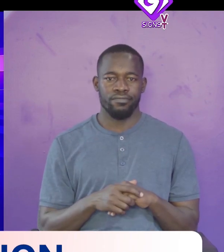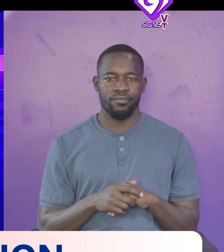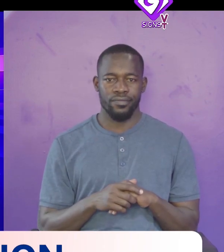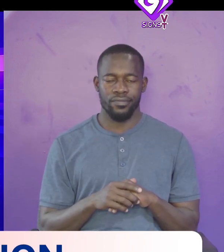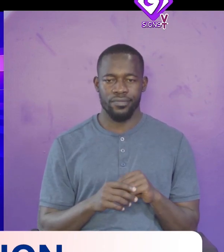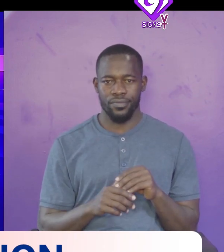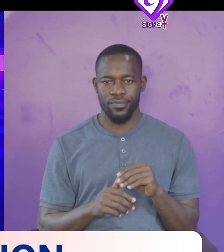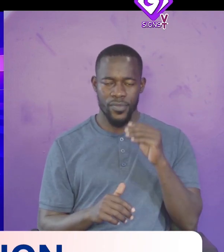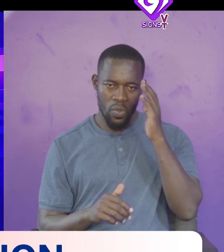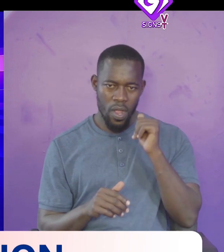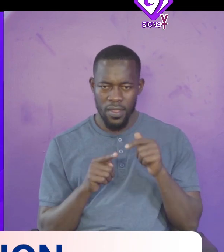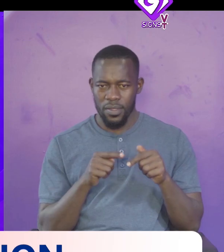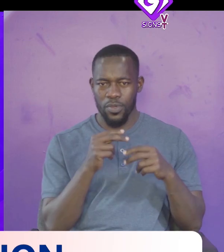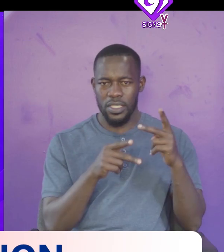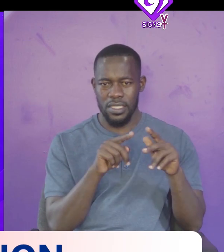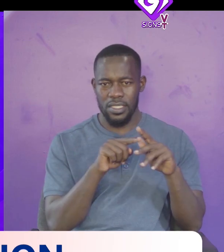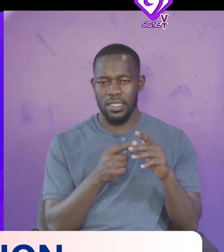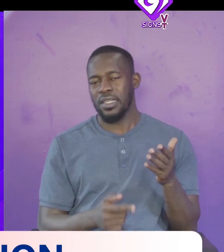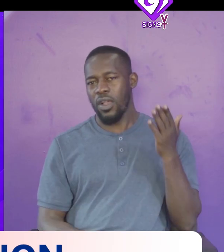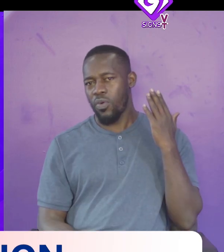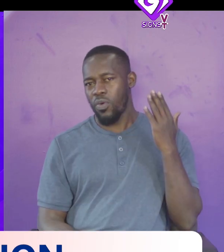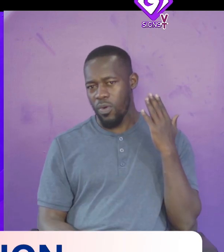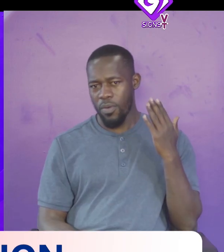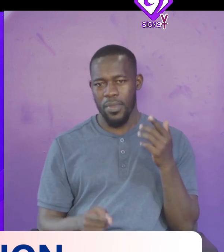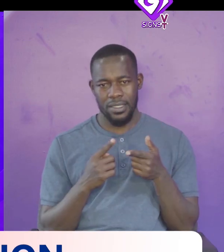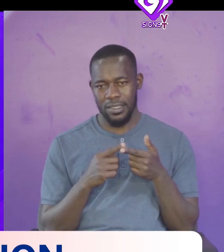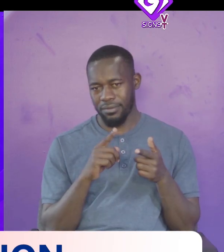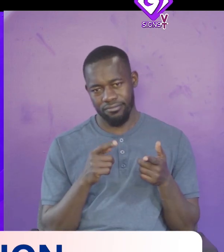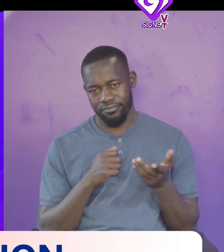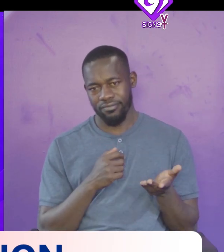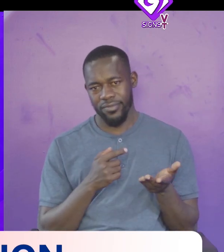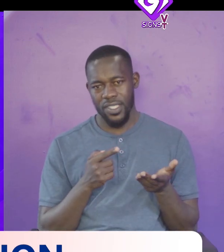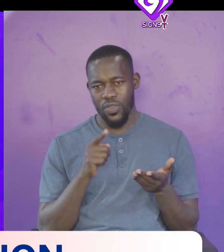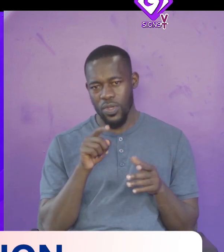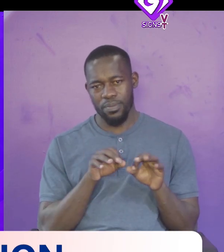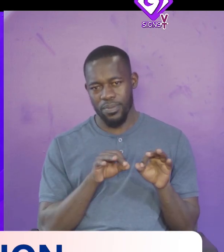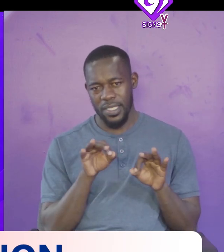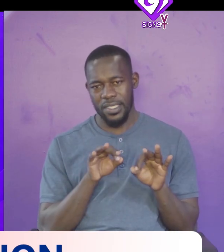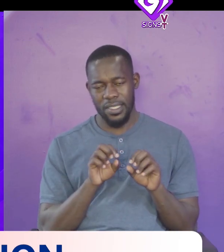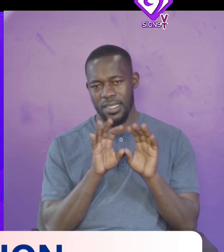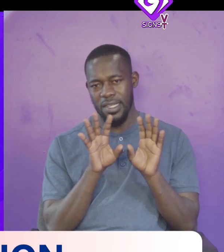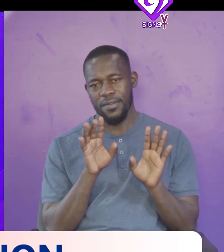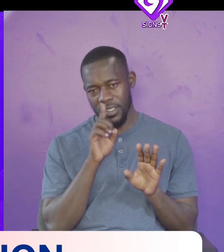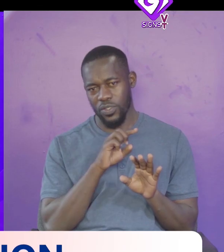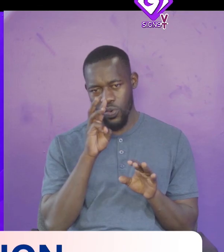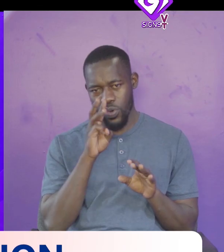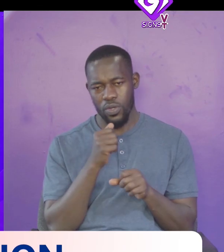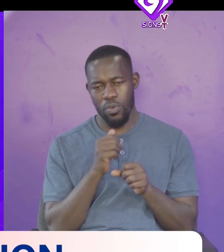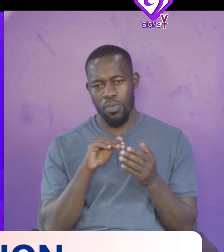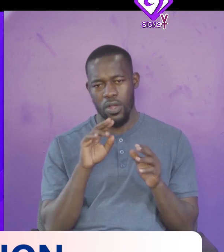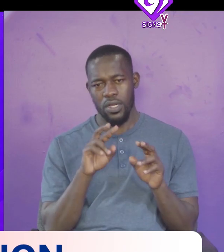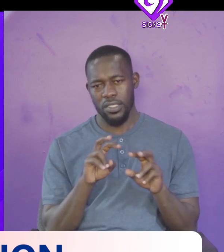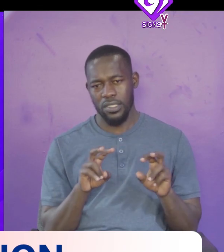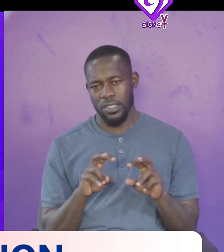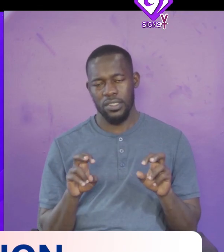this process started quite a while ago, but I'll excuse you because you've explained you need to do research on it.